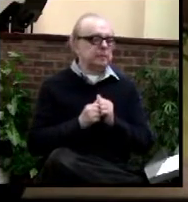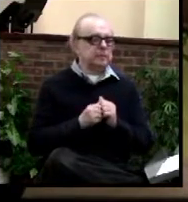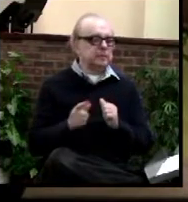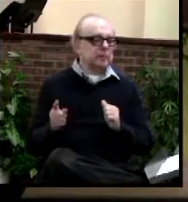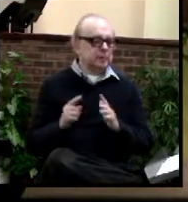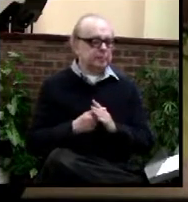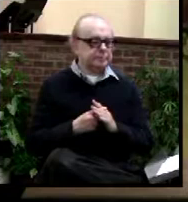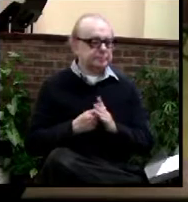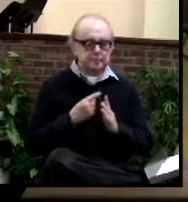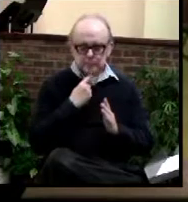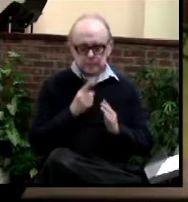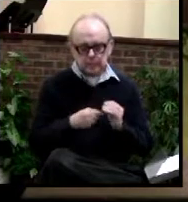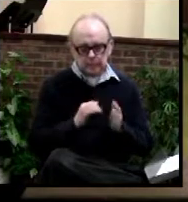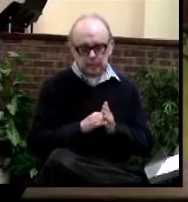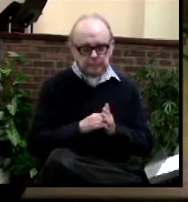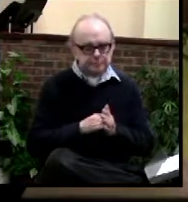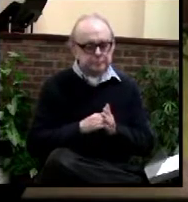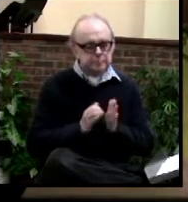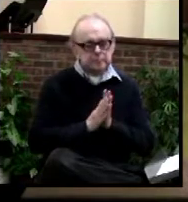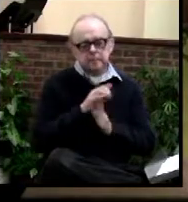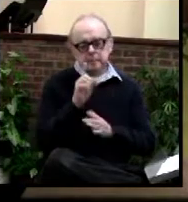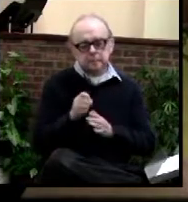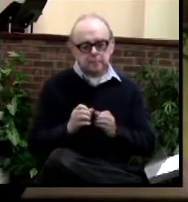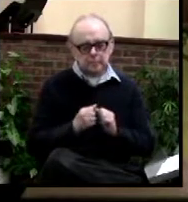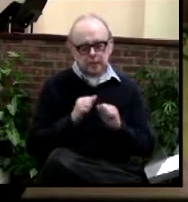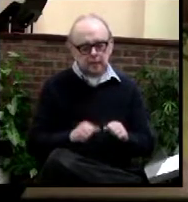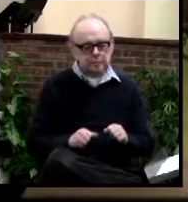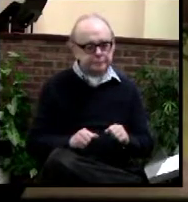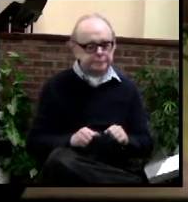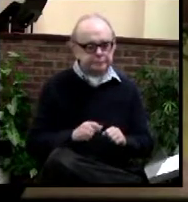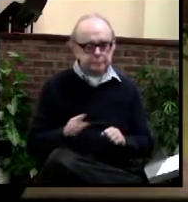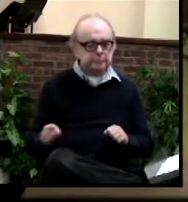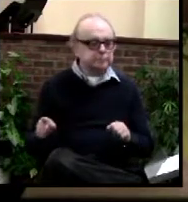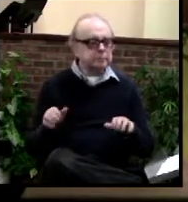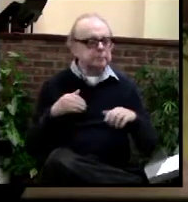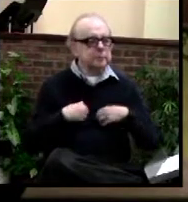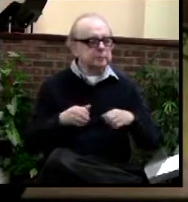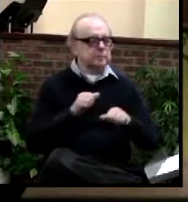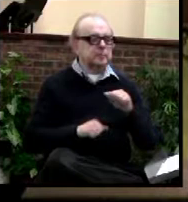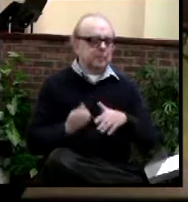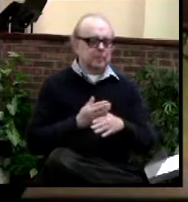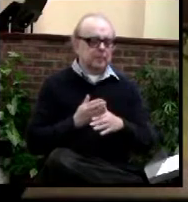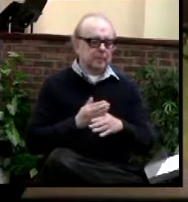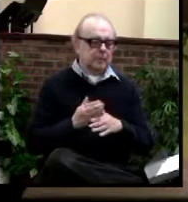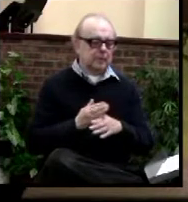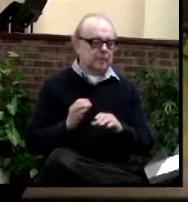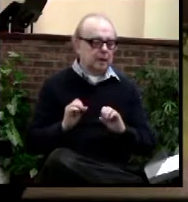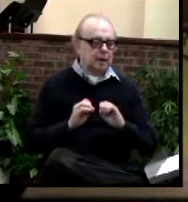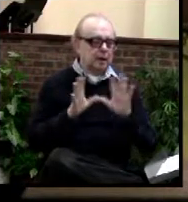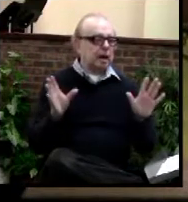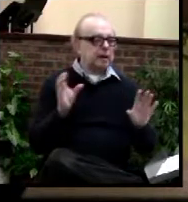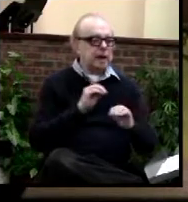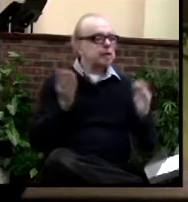start talking about this because he starts asking the question, how can there be fellowship between light and